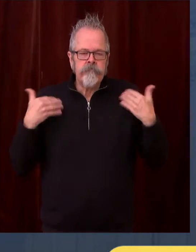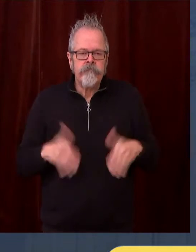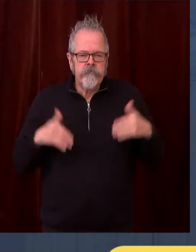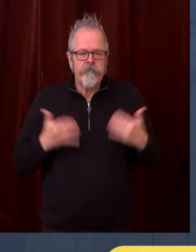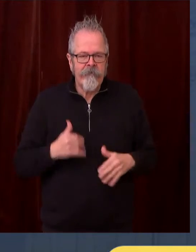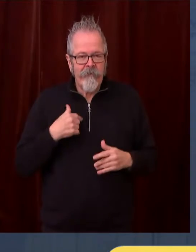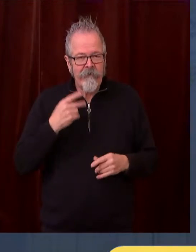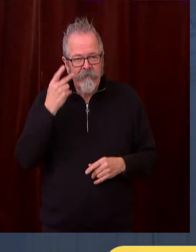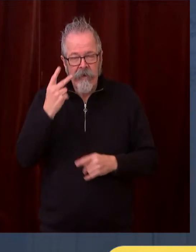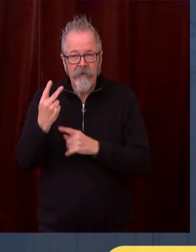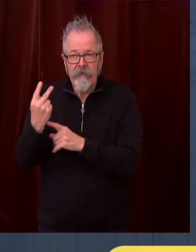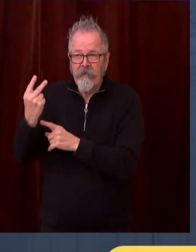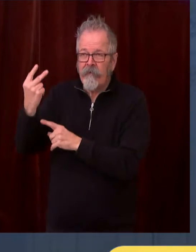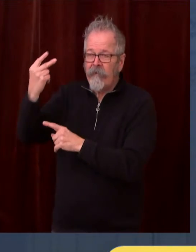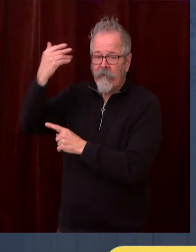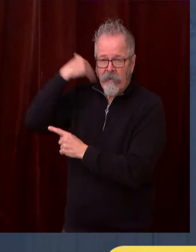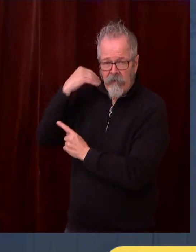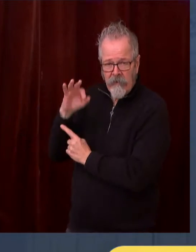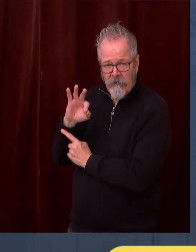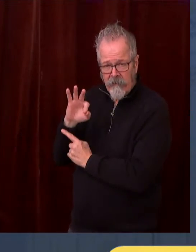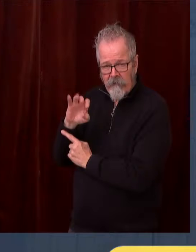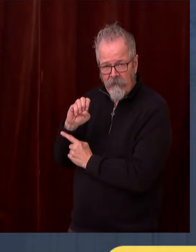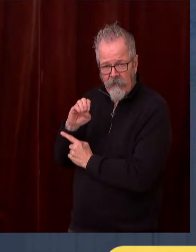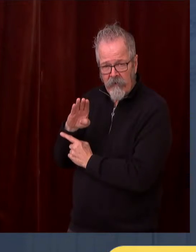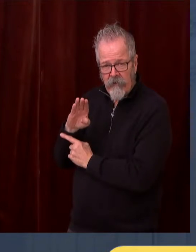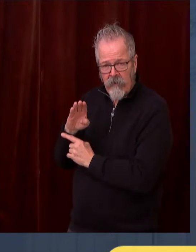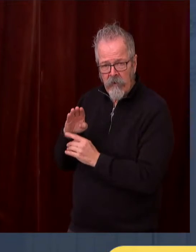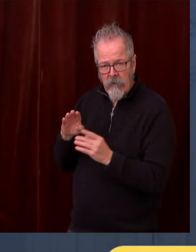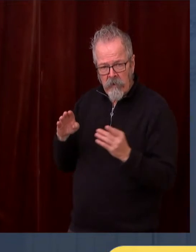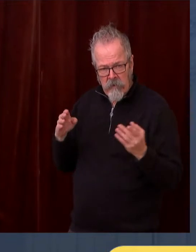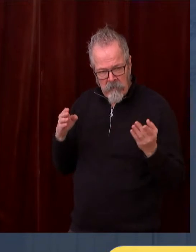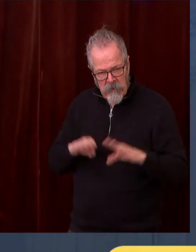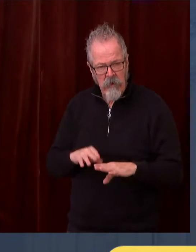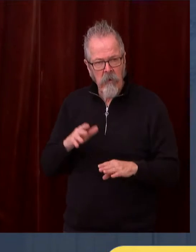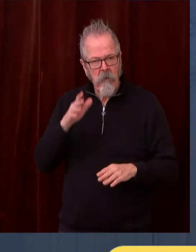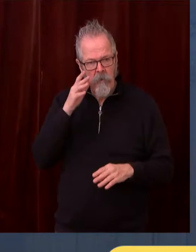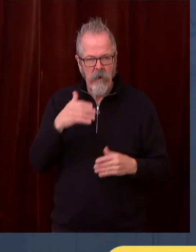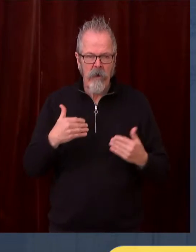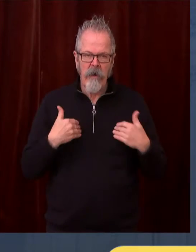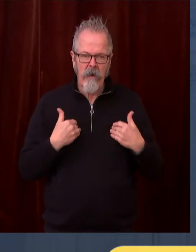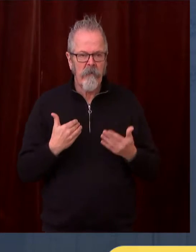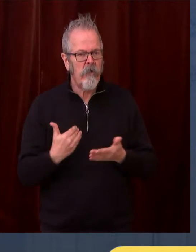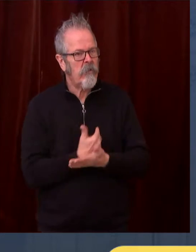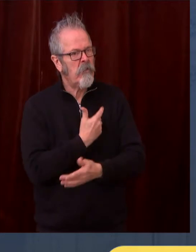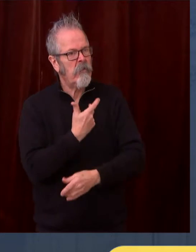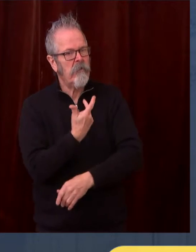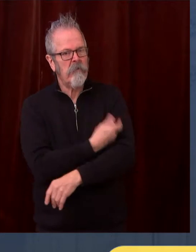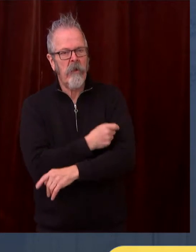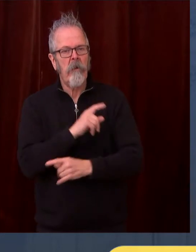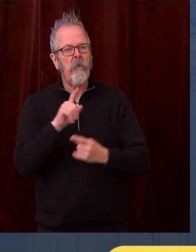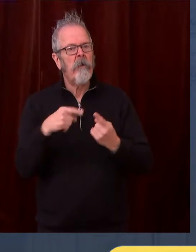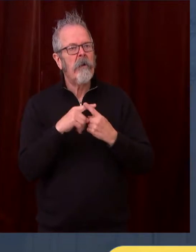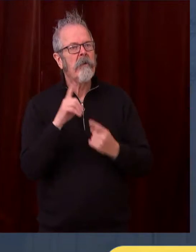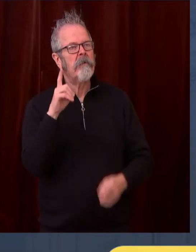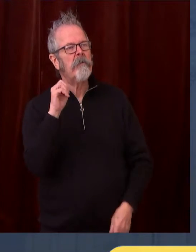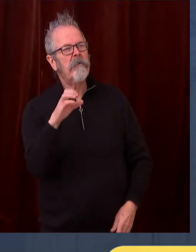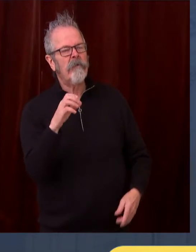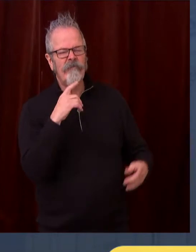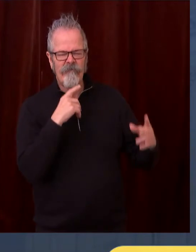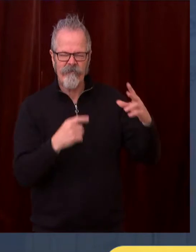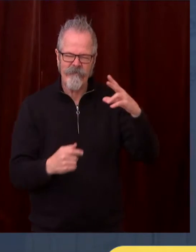that this was going to become available in December of 2020. It is an enormous scientific